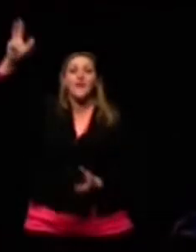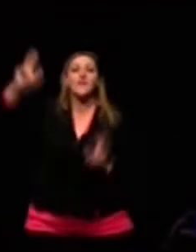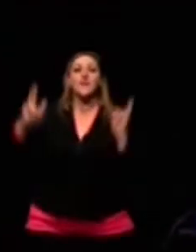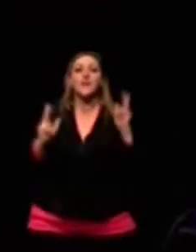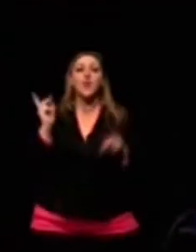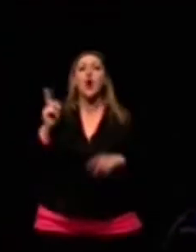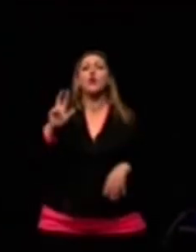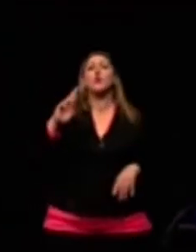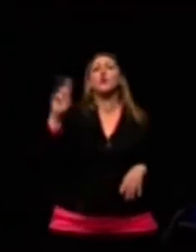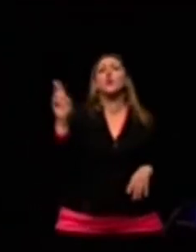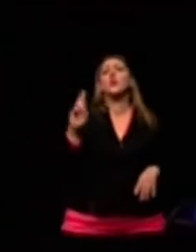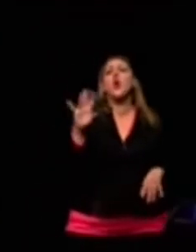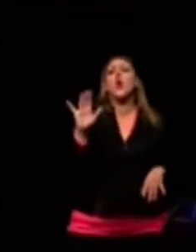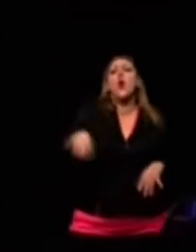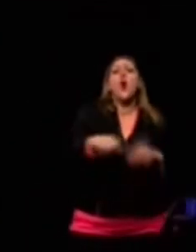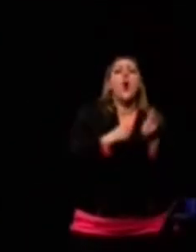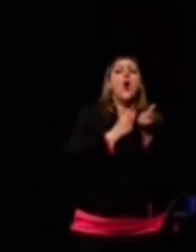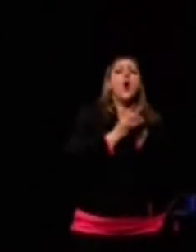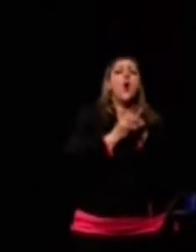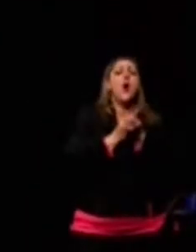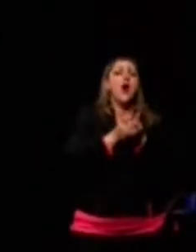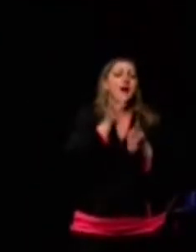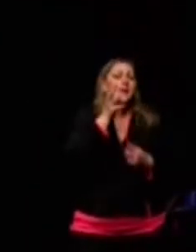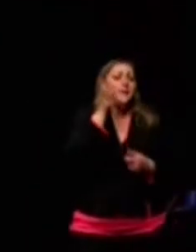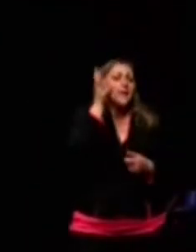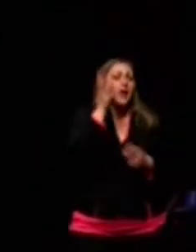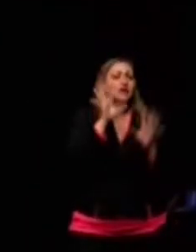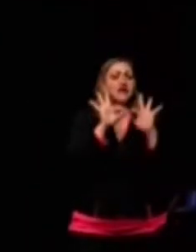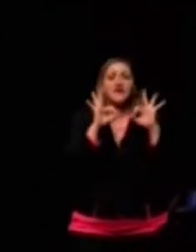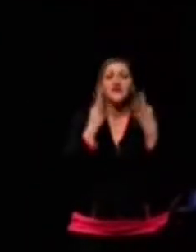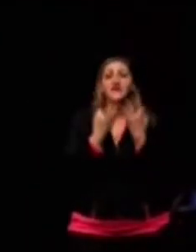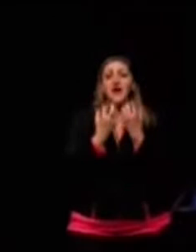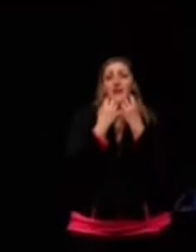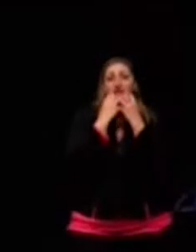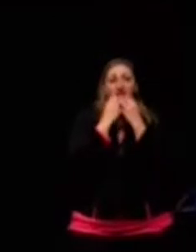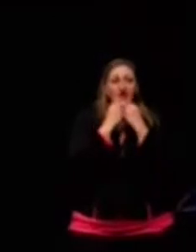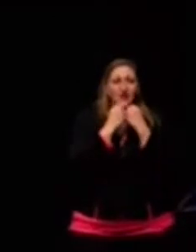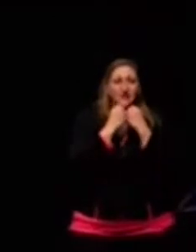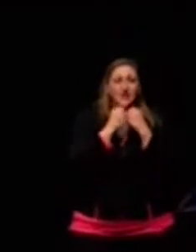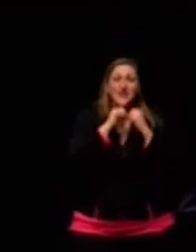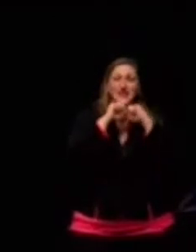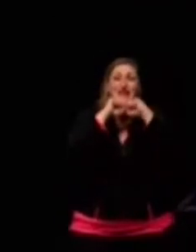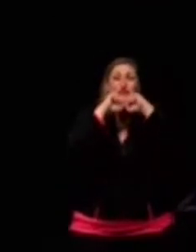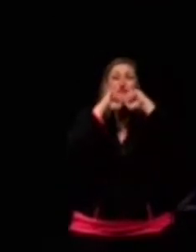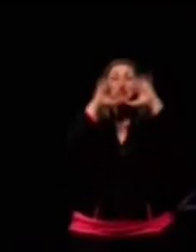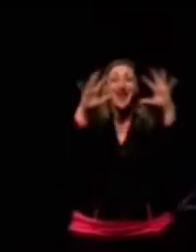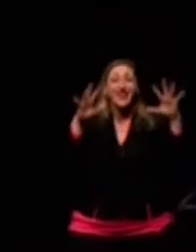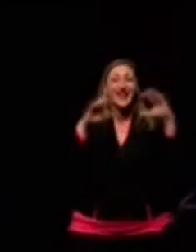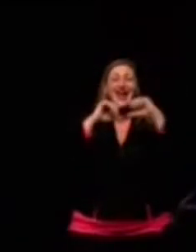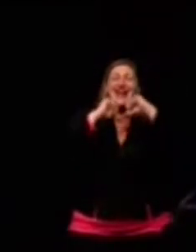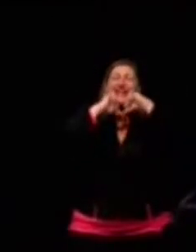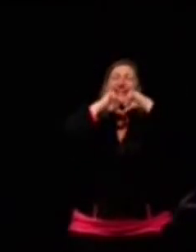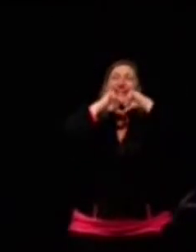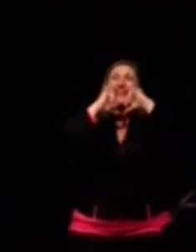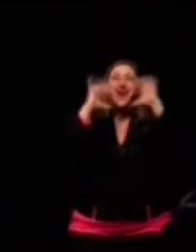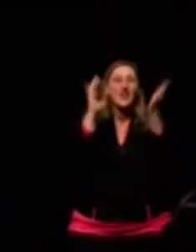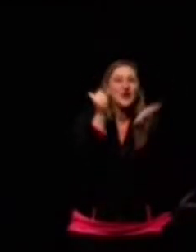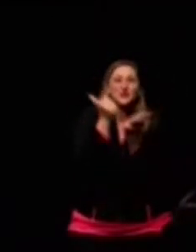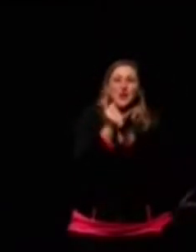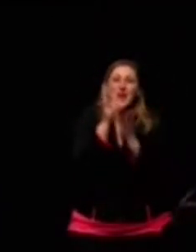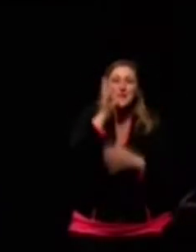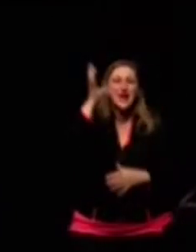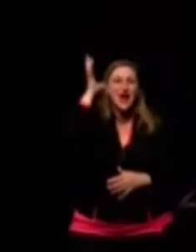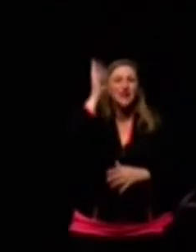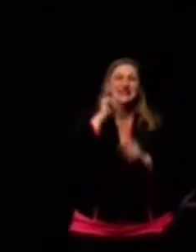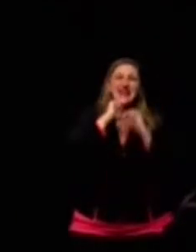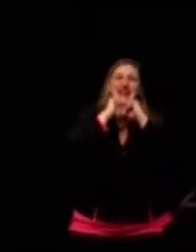Republicans will claim they're on the side of parents and family values, but they will do nothing for actual parents or